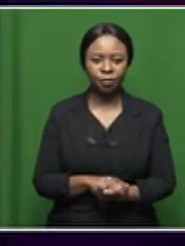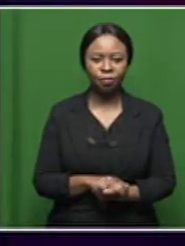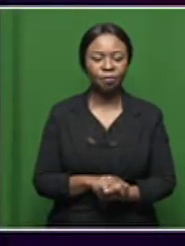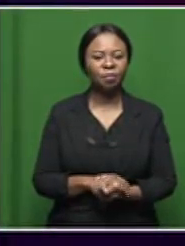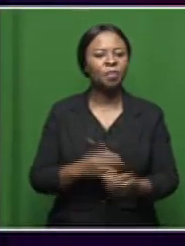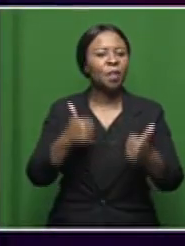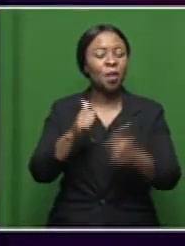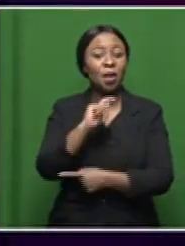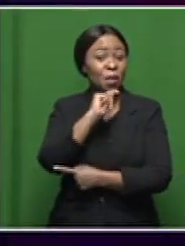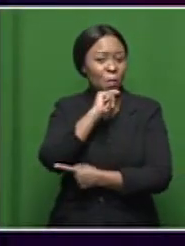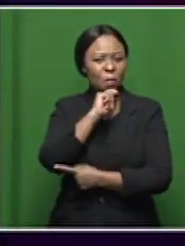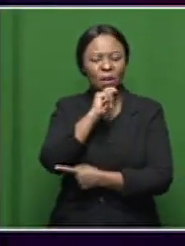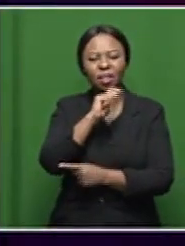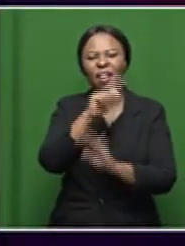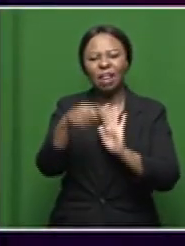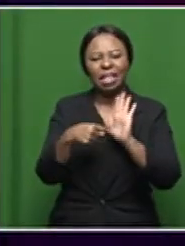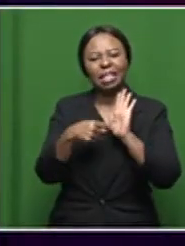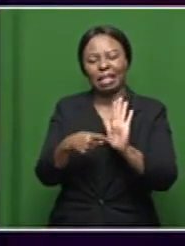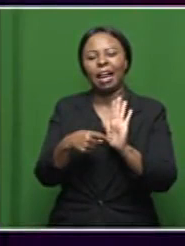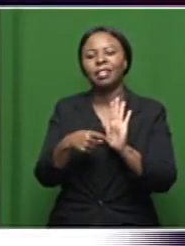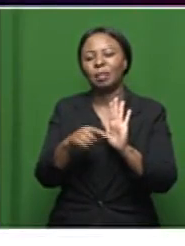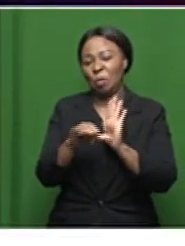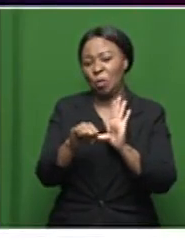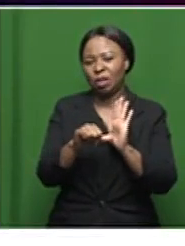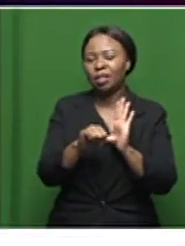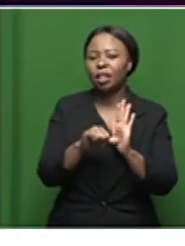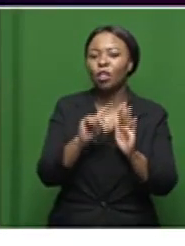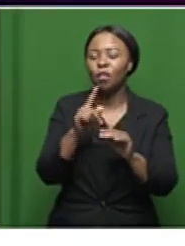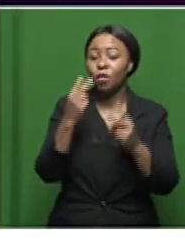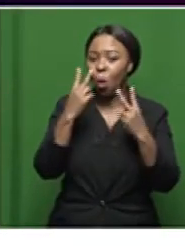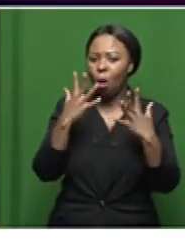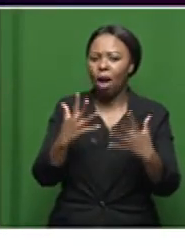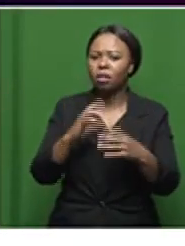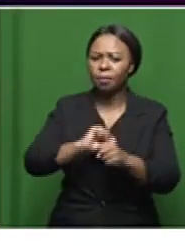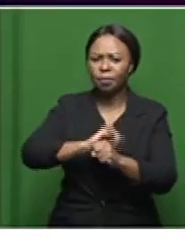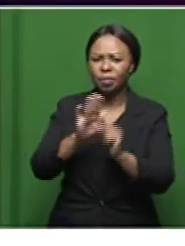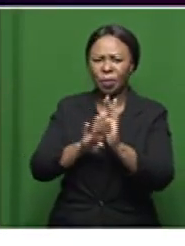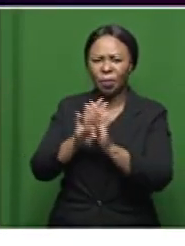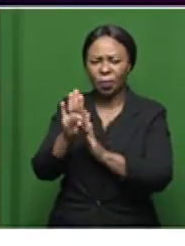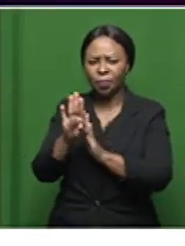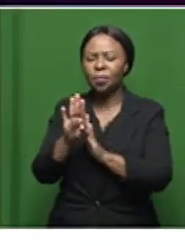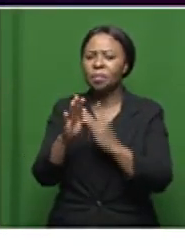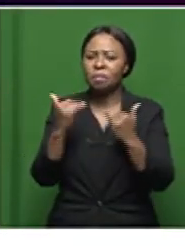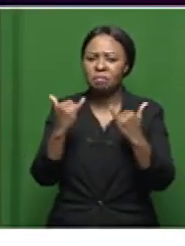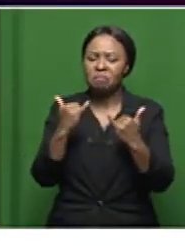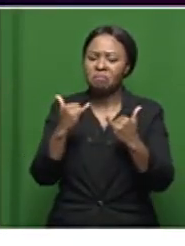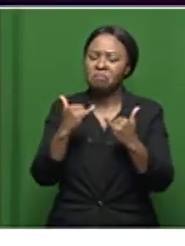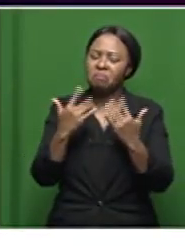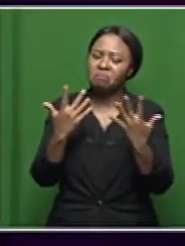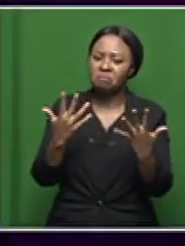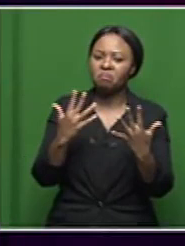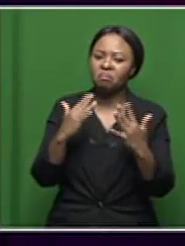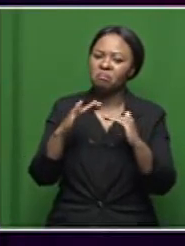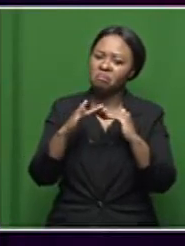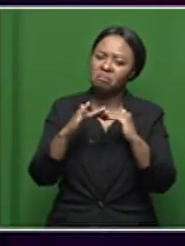A very good morning to Vital Signs viewers. I'm Zama Buthelezi. The current surge in COVID-19 infections seems to be showing signs of a